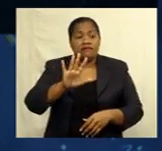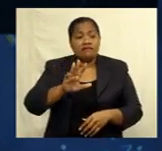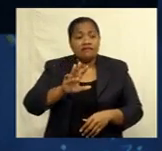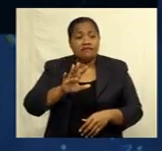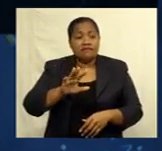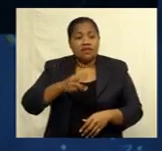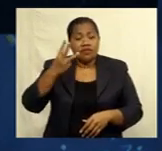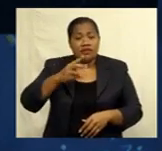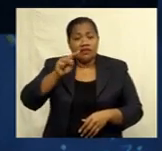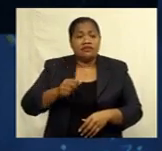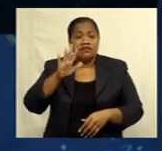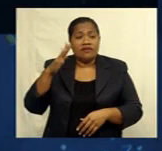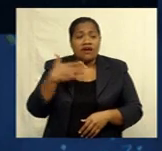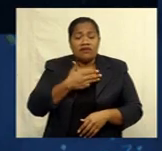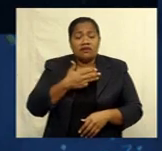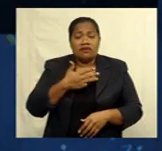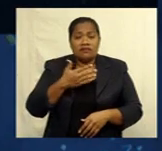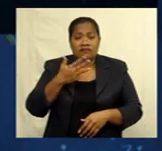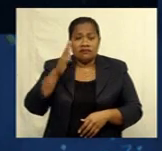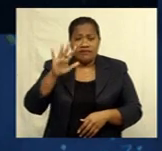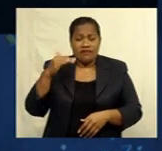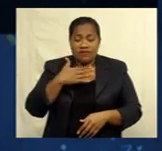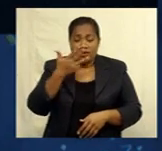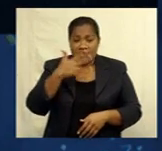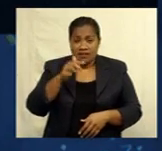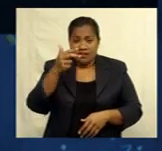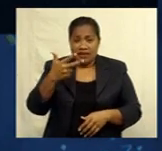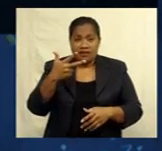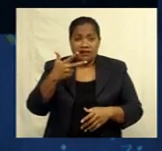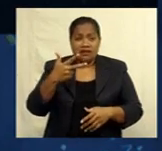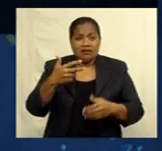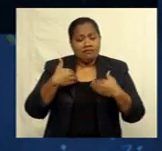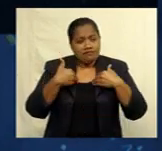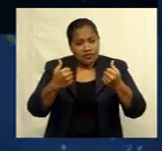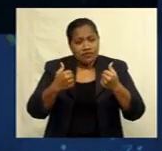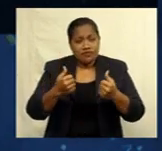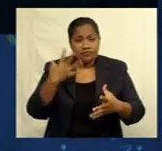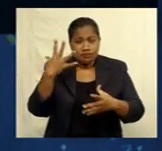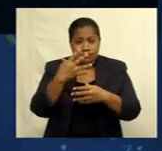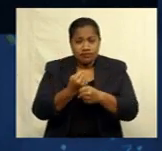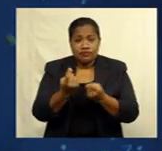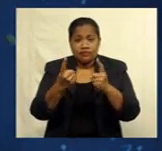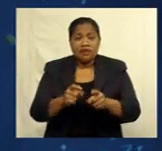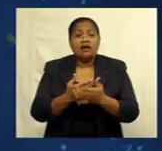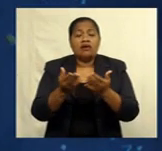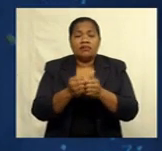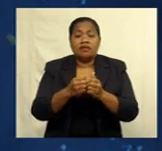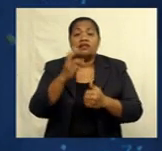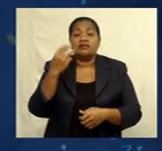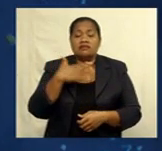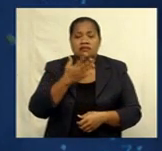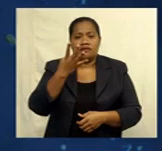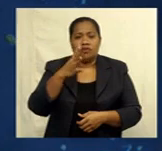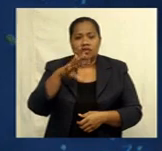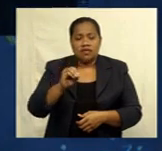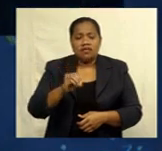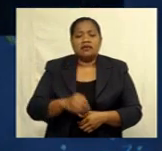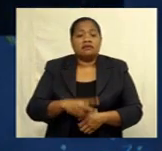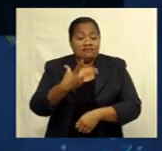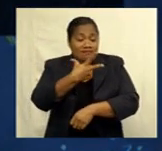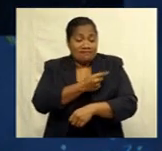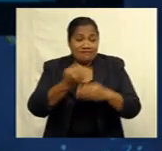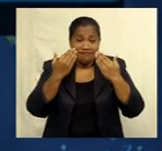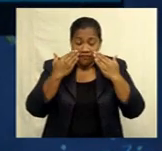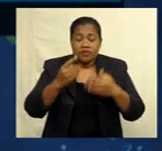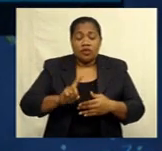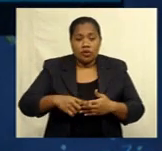13,598 recoveries in total. The COVID-19 death toll stands at 340. The vaccination campaign continues. As